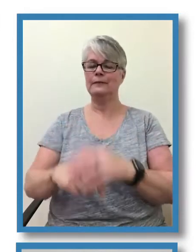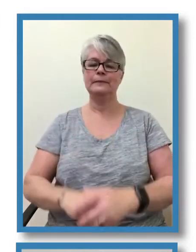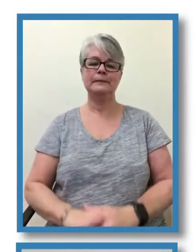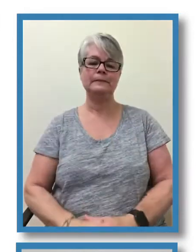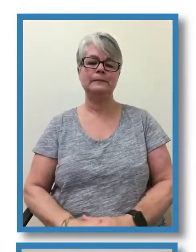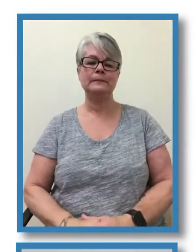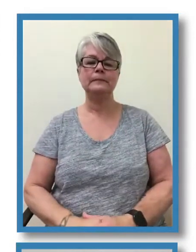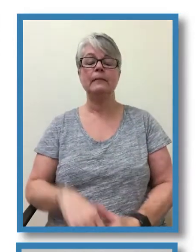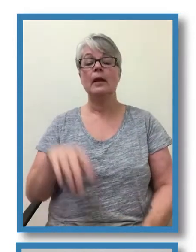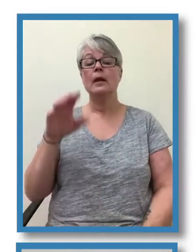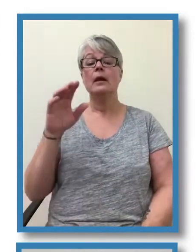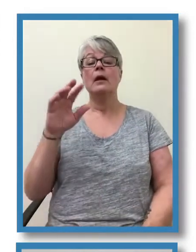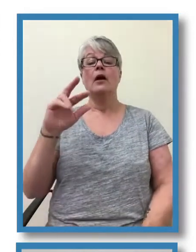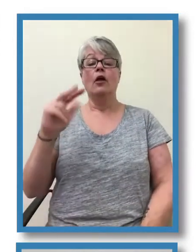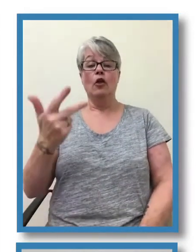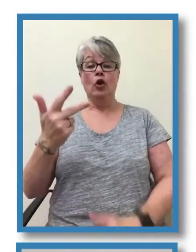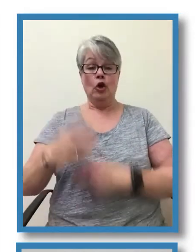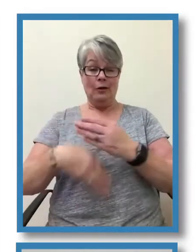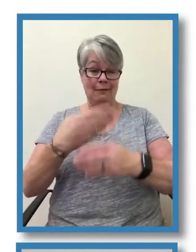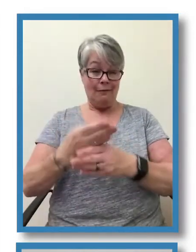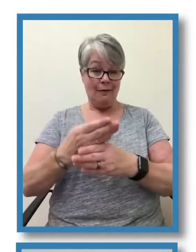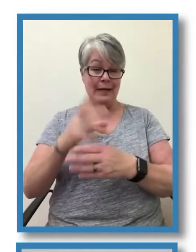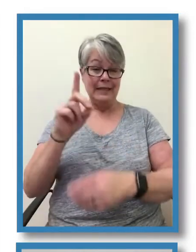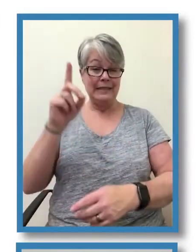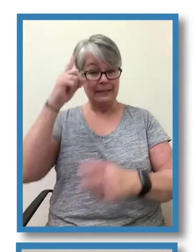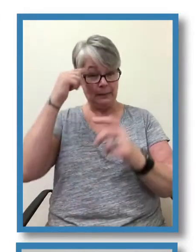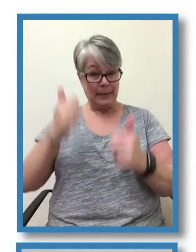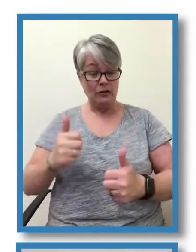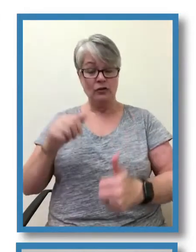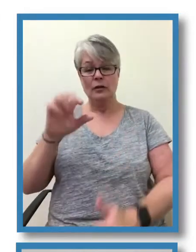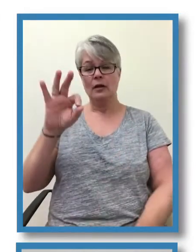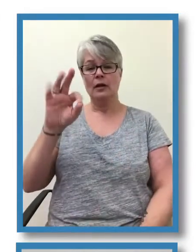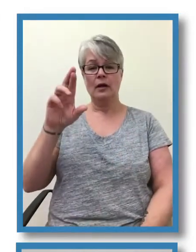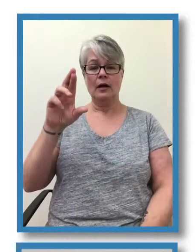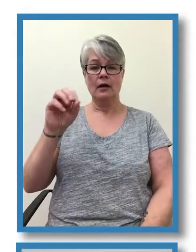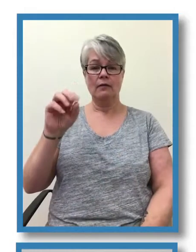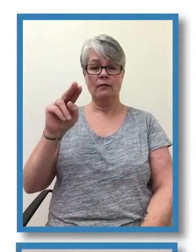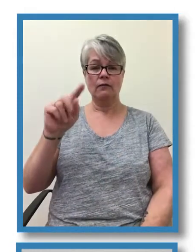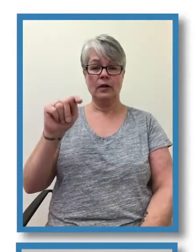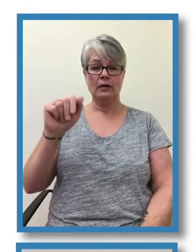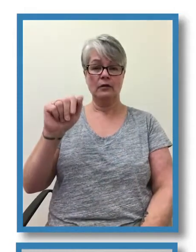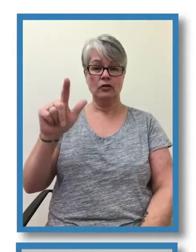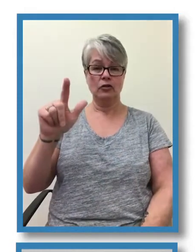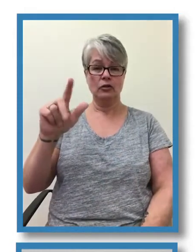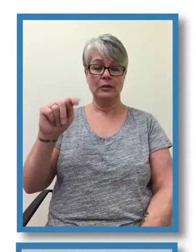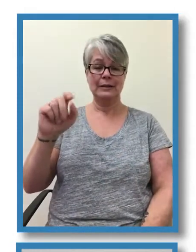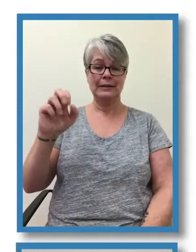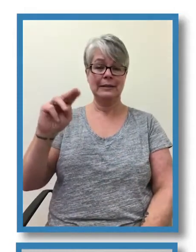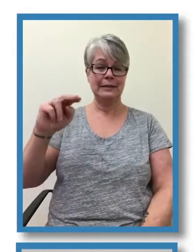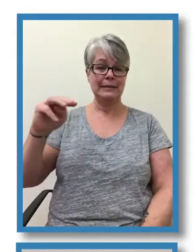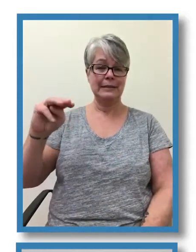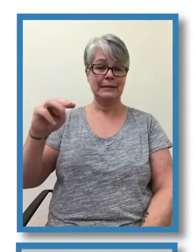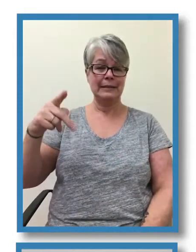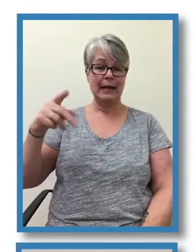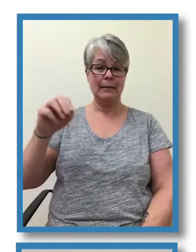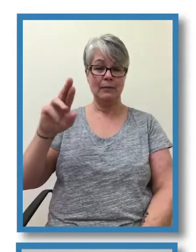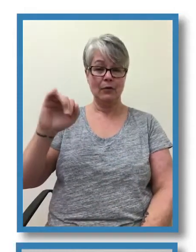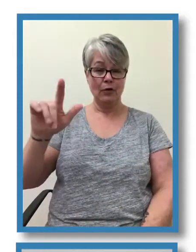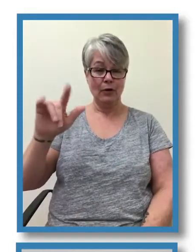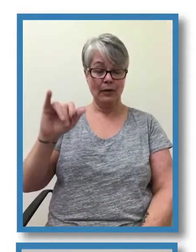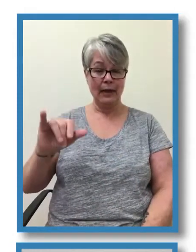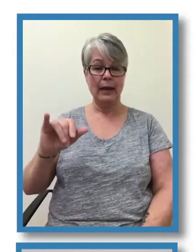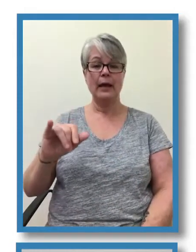Pick's disease, which is a so-called behavioral variant of frontotemporal dementia, and often this may present with